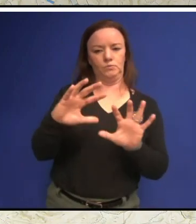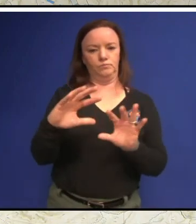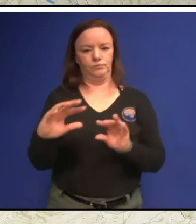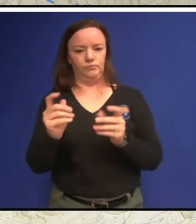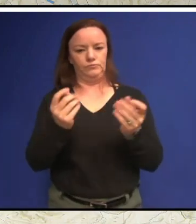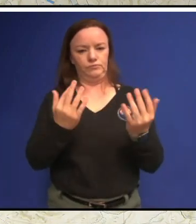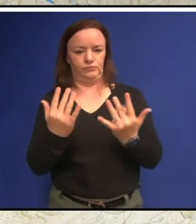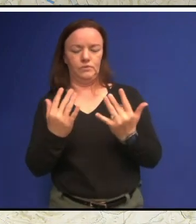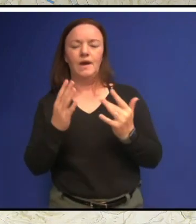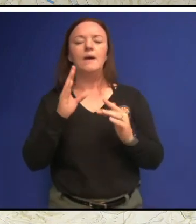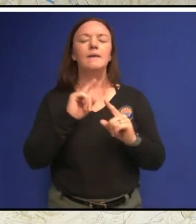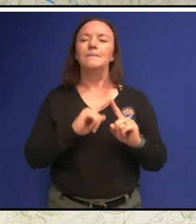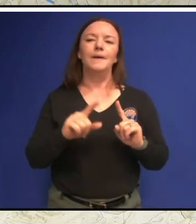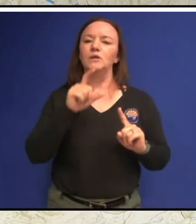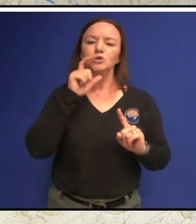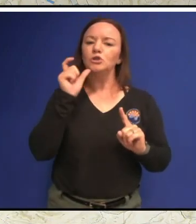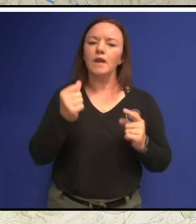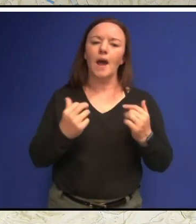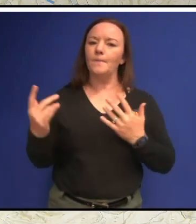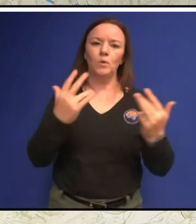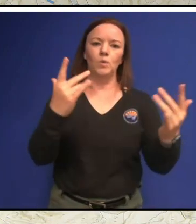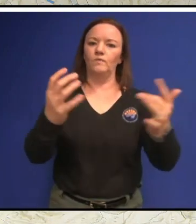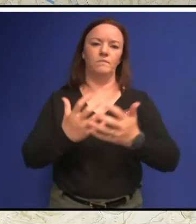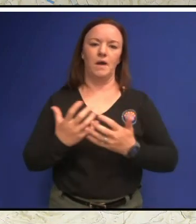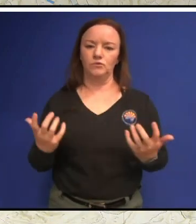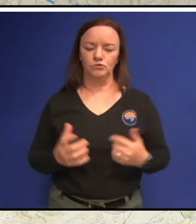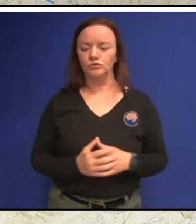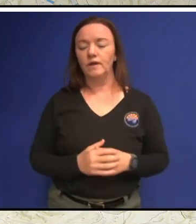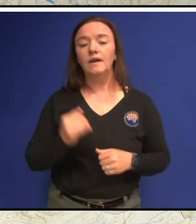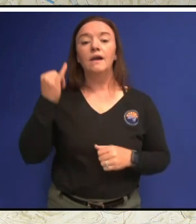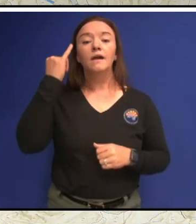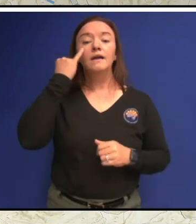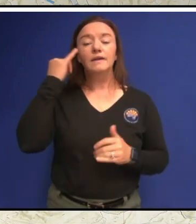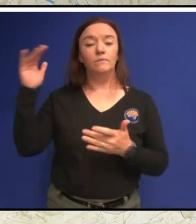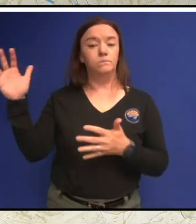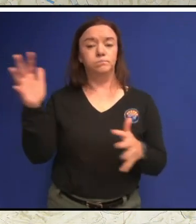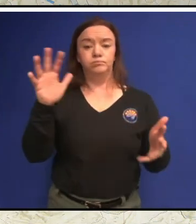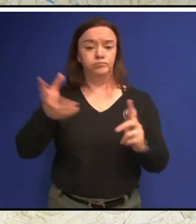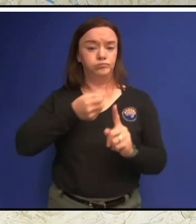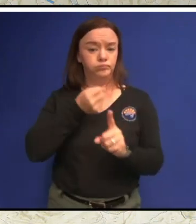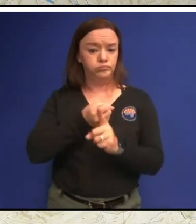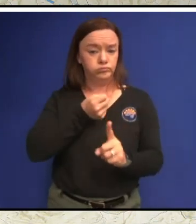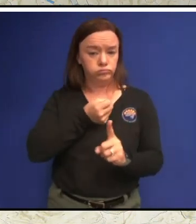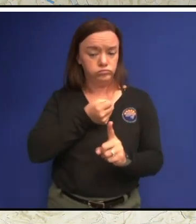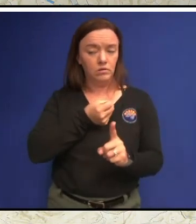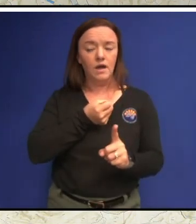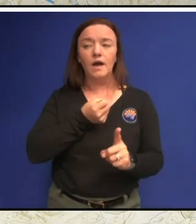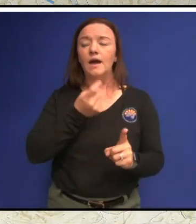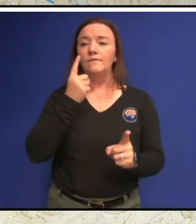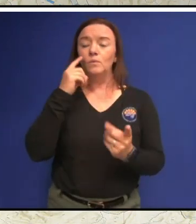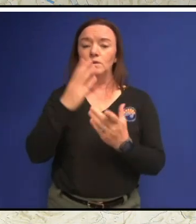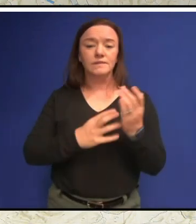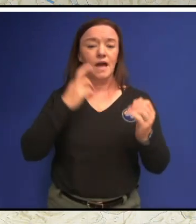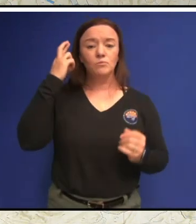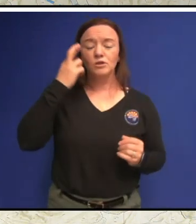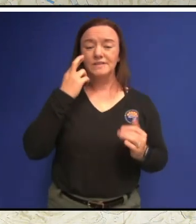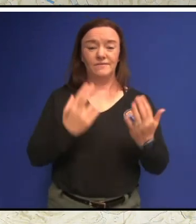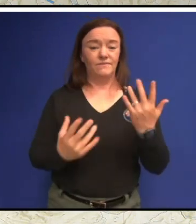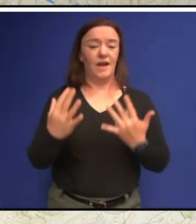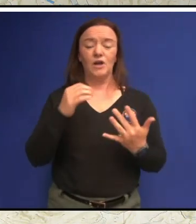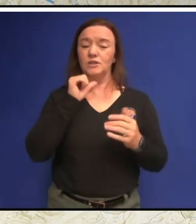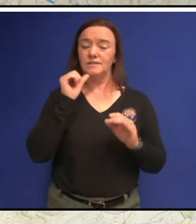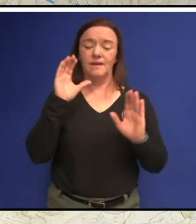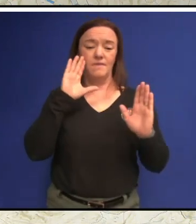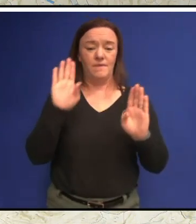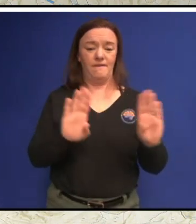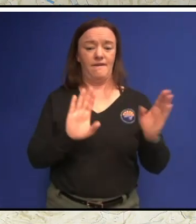move much. But if the winds come and for whatever reason the fire doesn't behave as anticipated